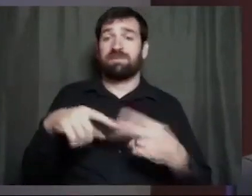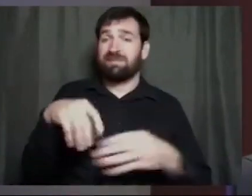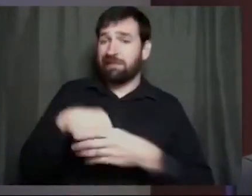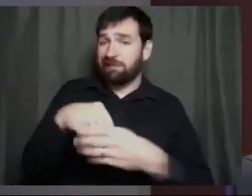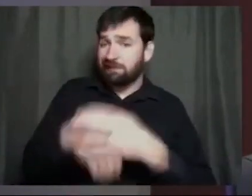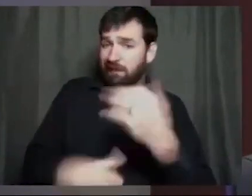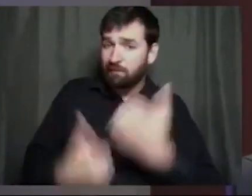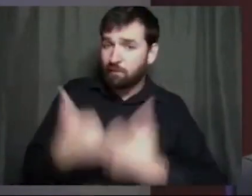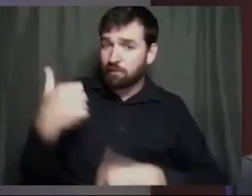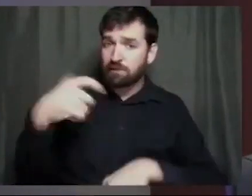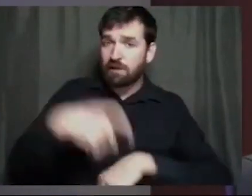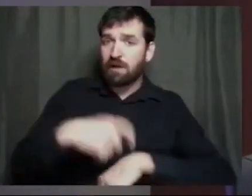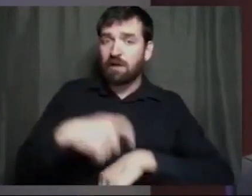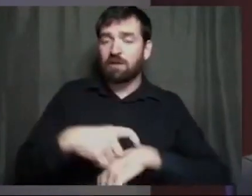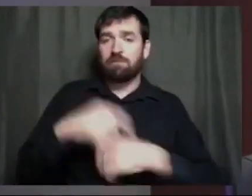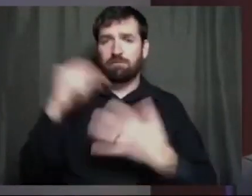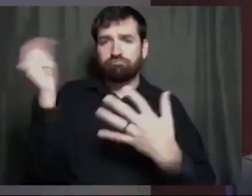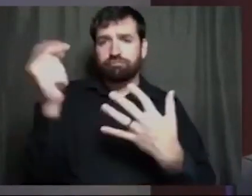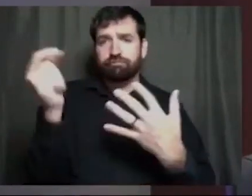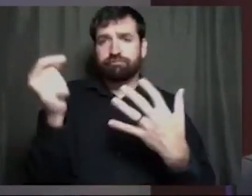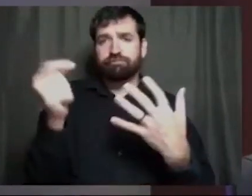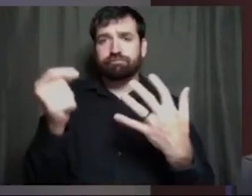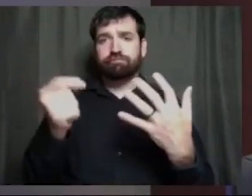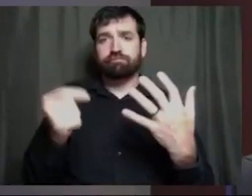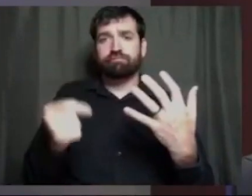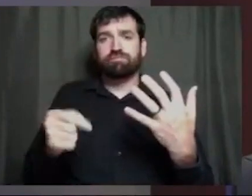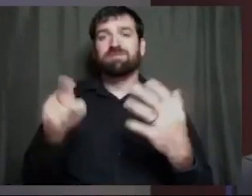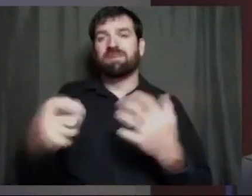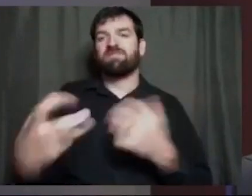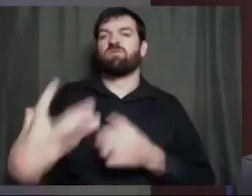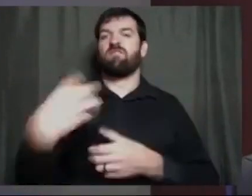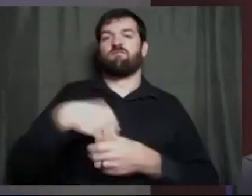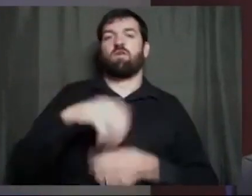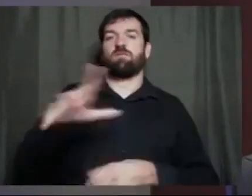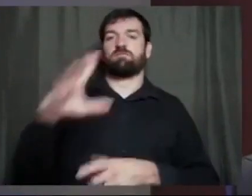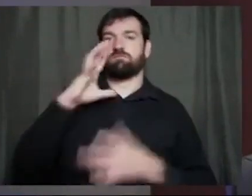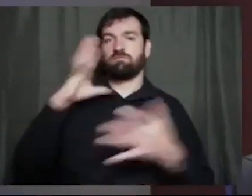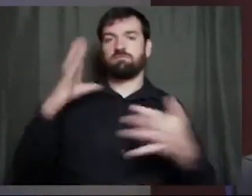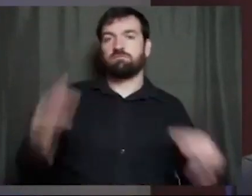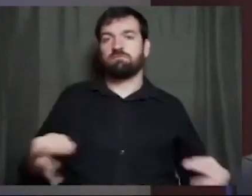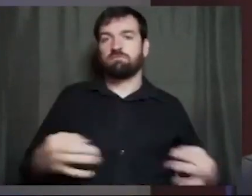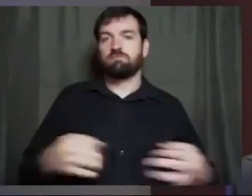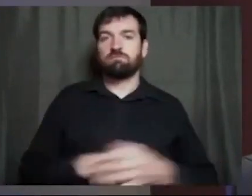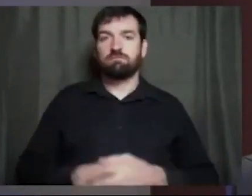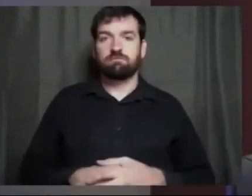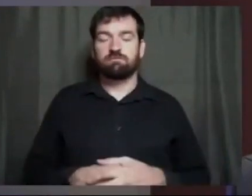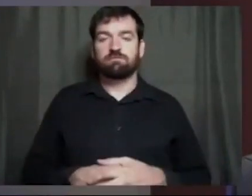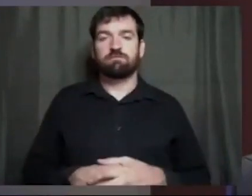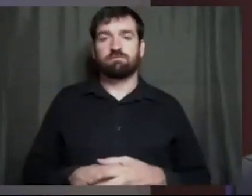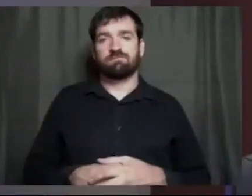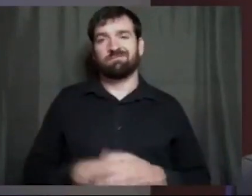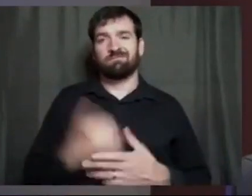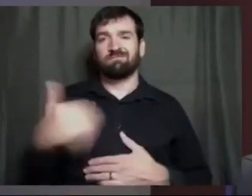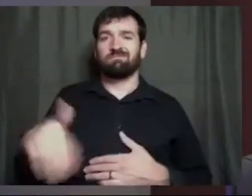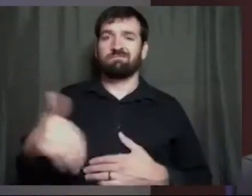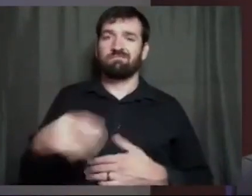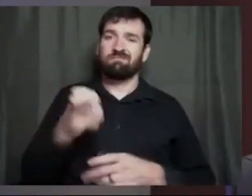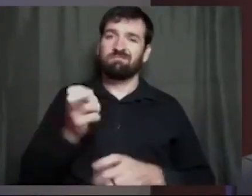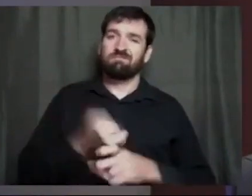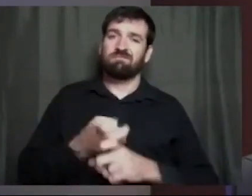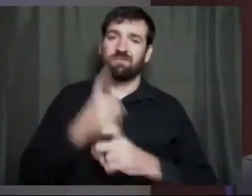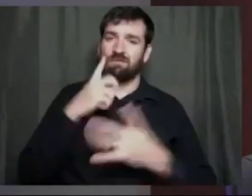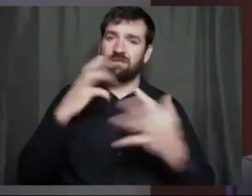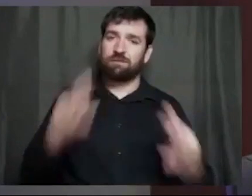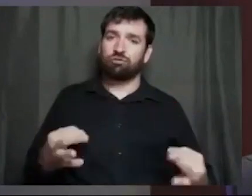all of those kind of factors have to play into your decision making. That's a hard decision to make, and I feel